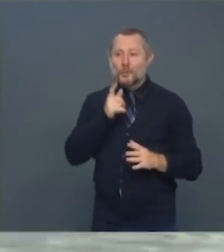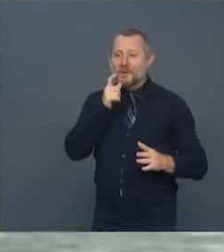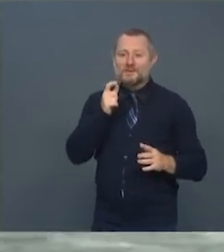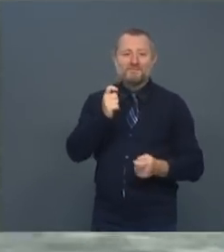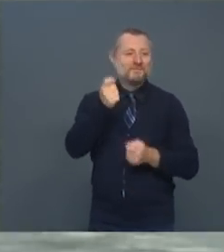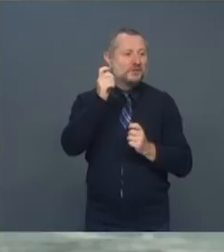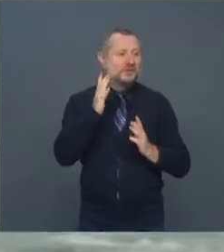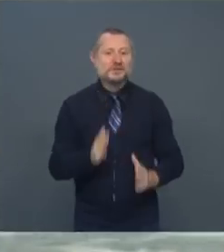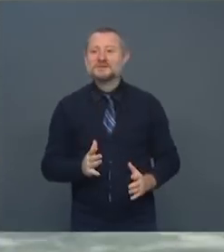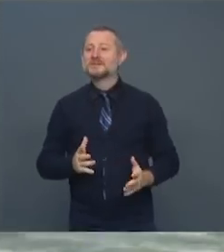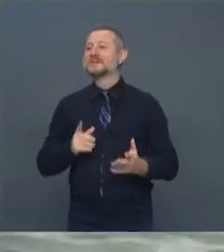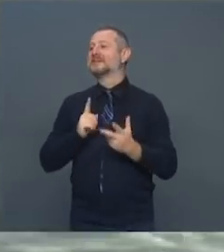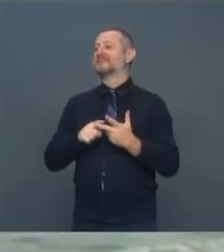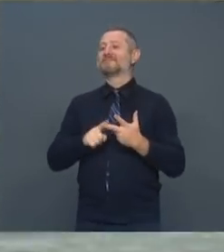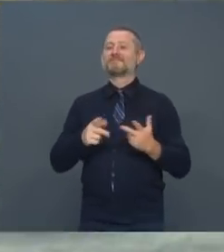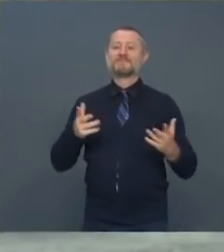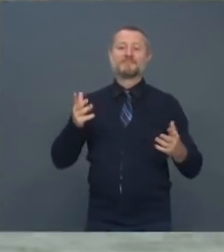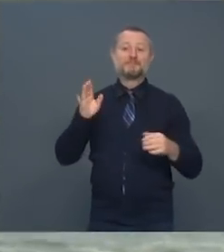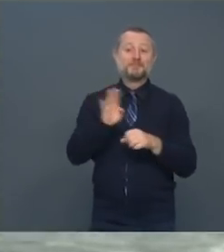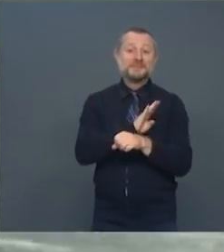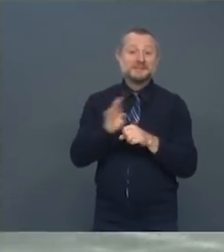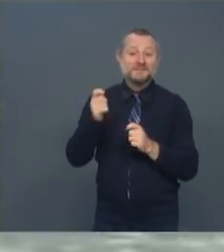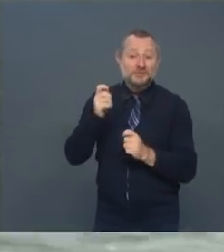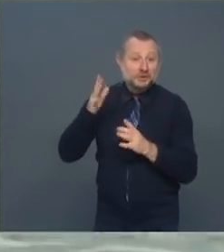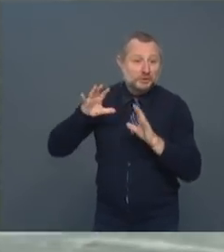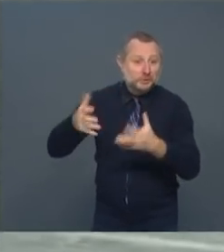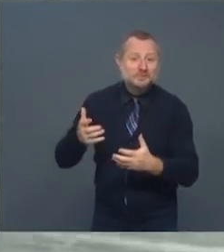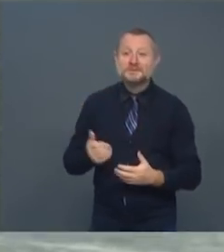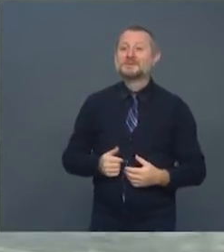the fishing industry will thank us